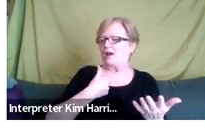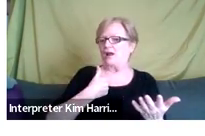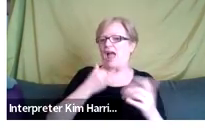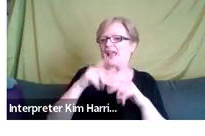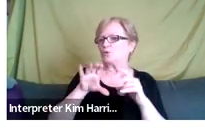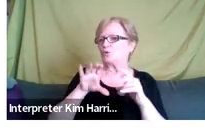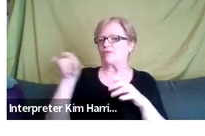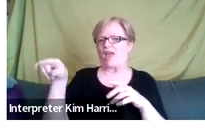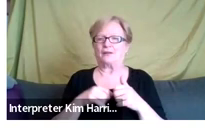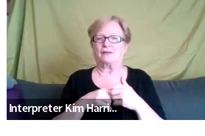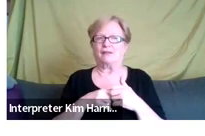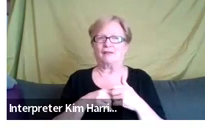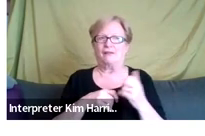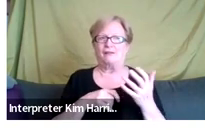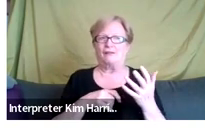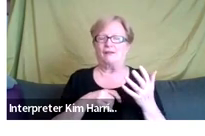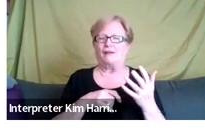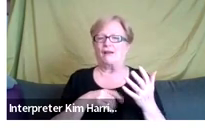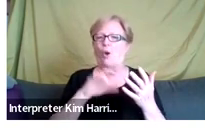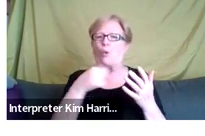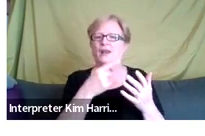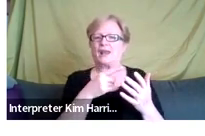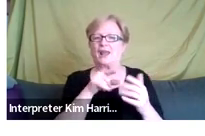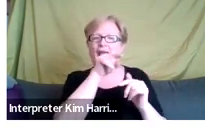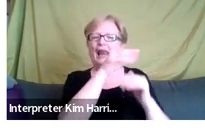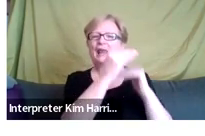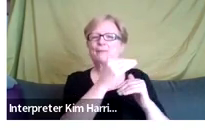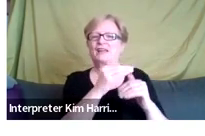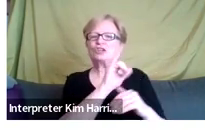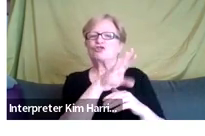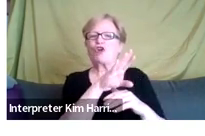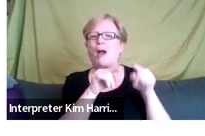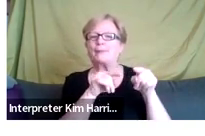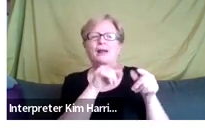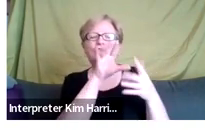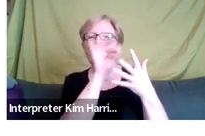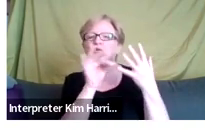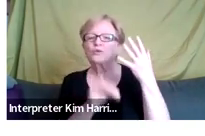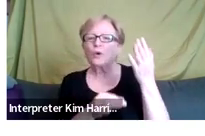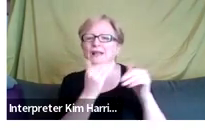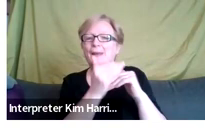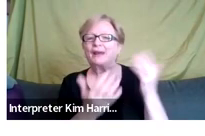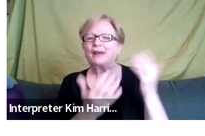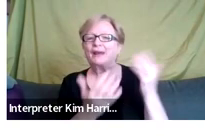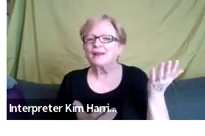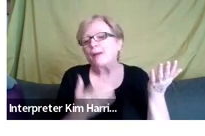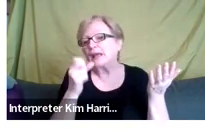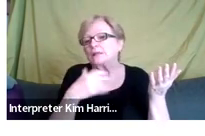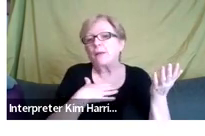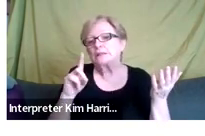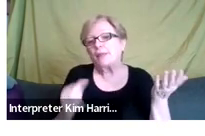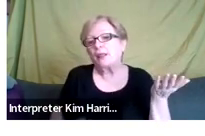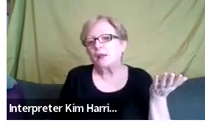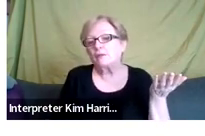overtly or inadvertently, what type of job you can have based upon, your disability,